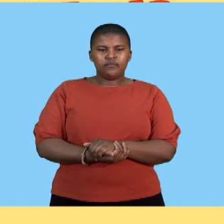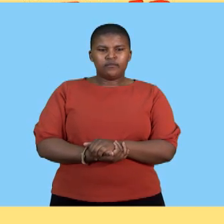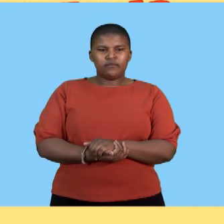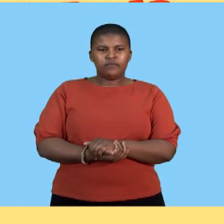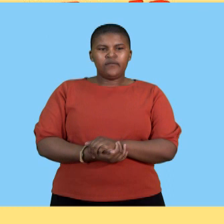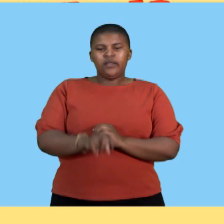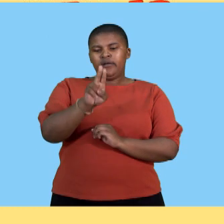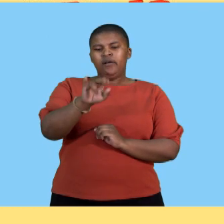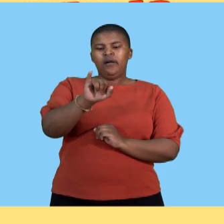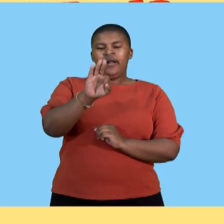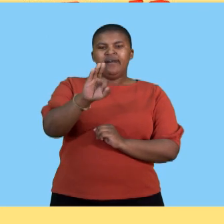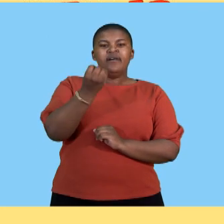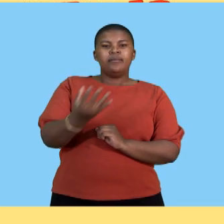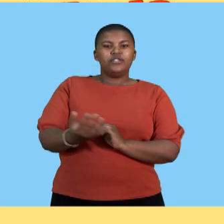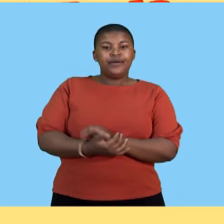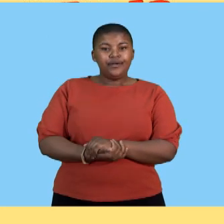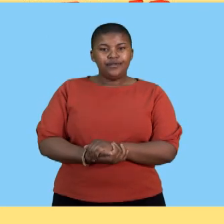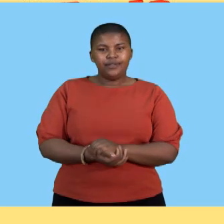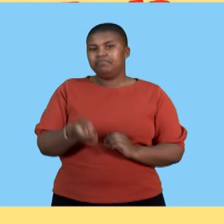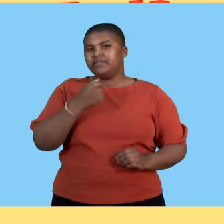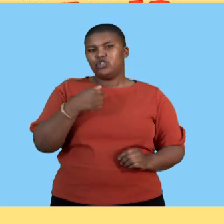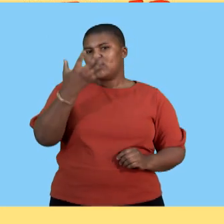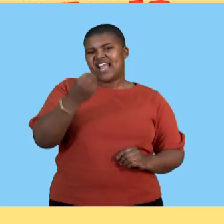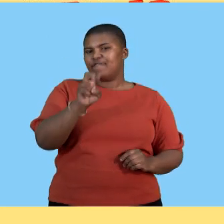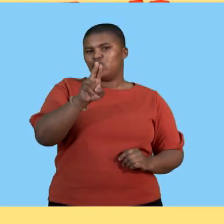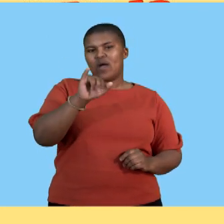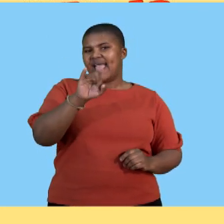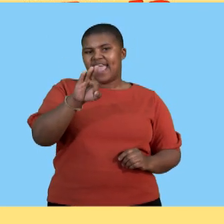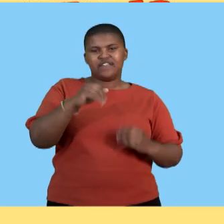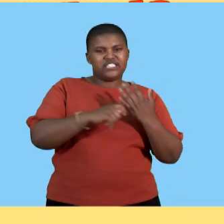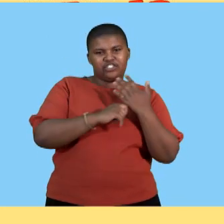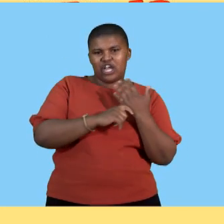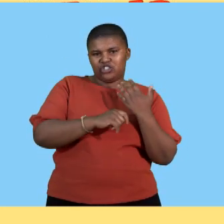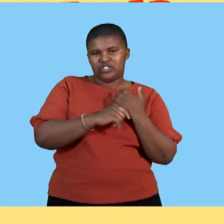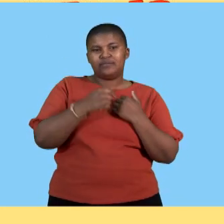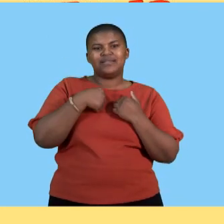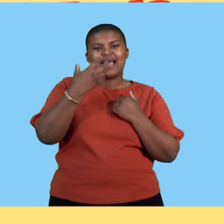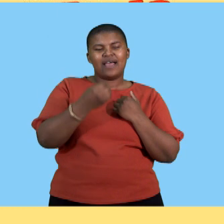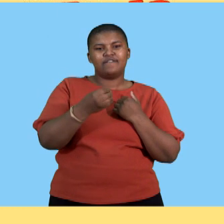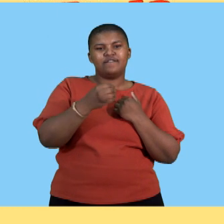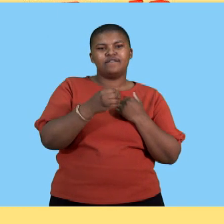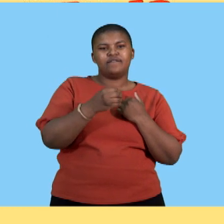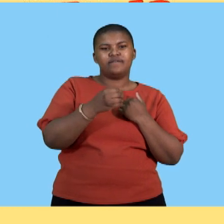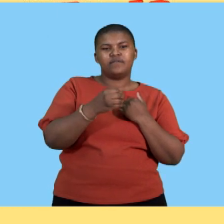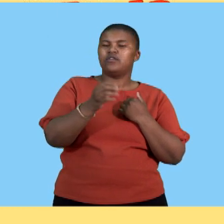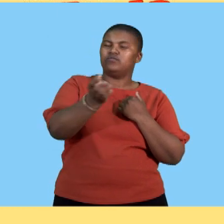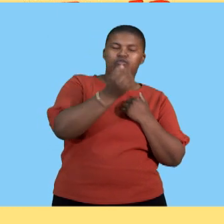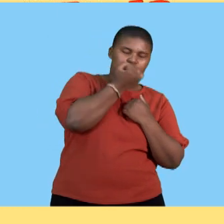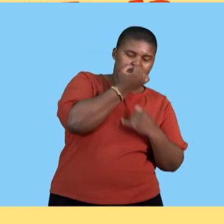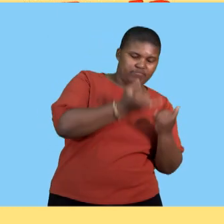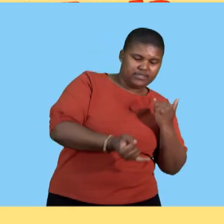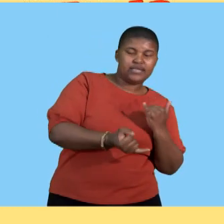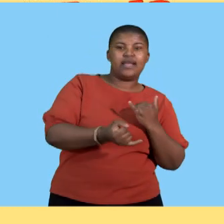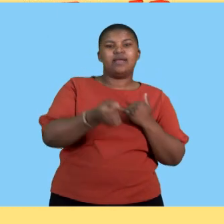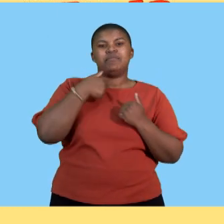1,800. For UIF, I don't have UIF deductions. I only have UIF. I don't have contributions,